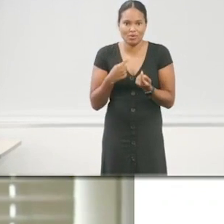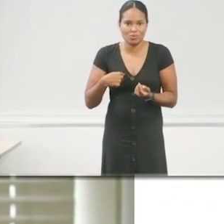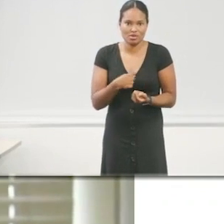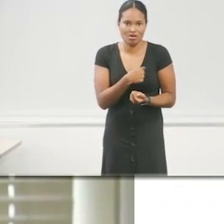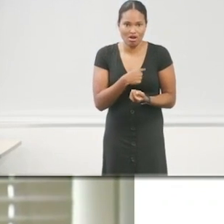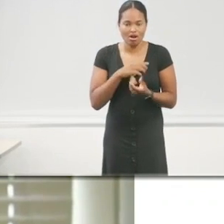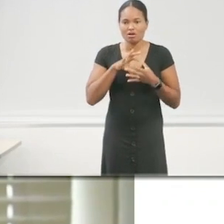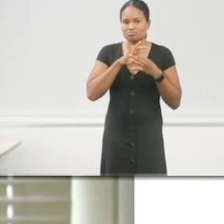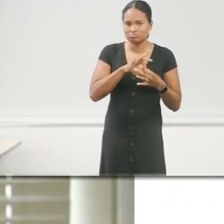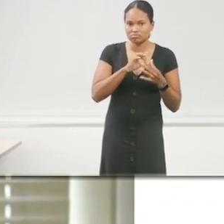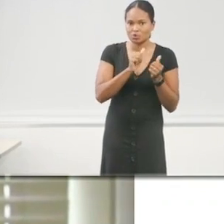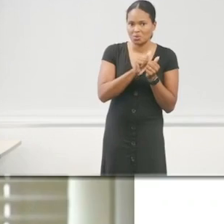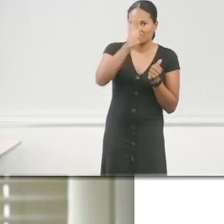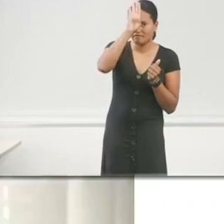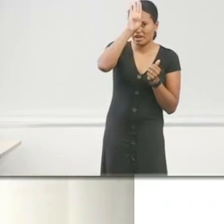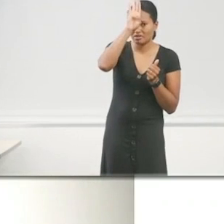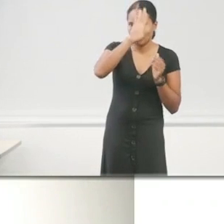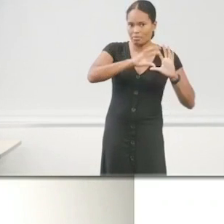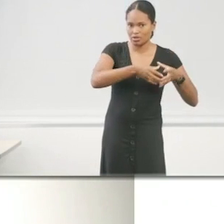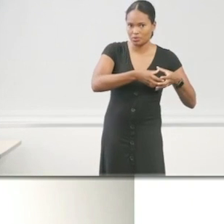the fire department personnel.